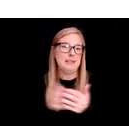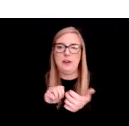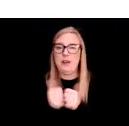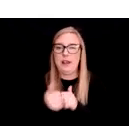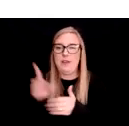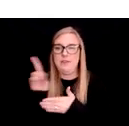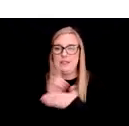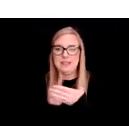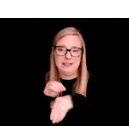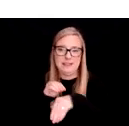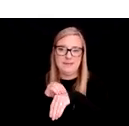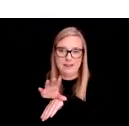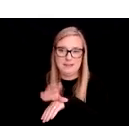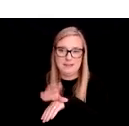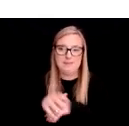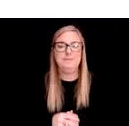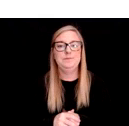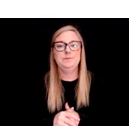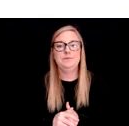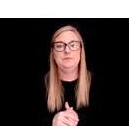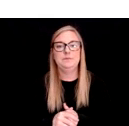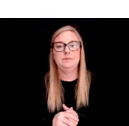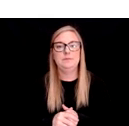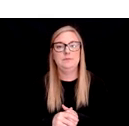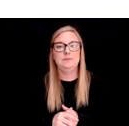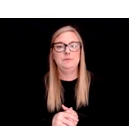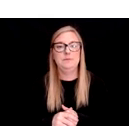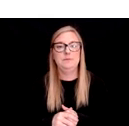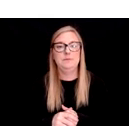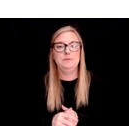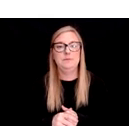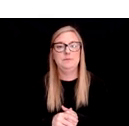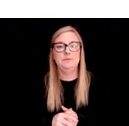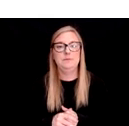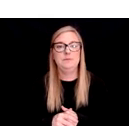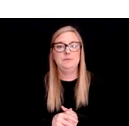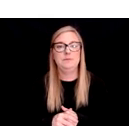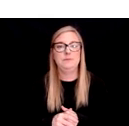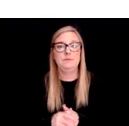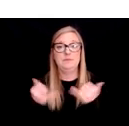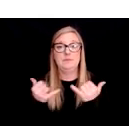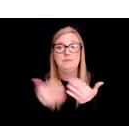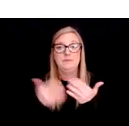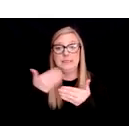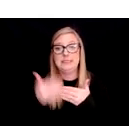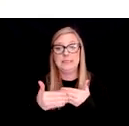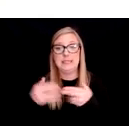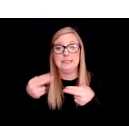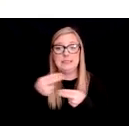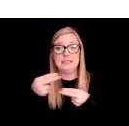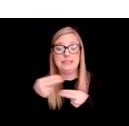affected on the front end. So if we want to jump to the next slide